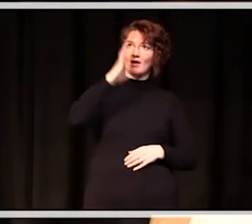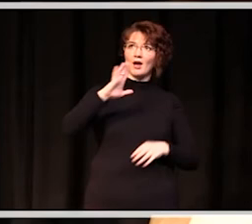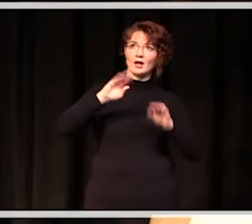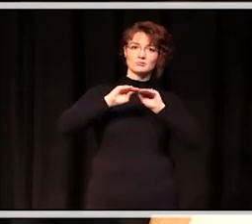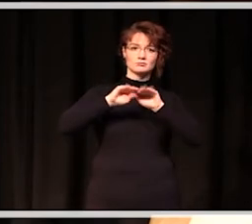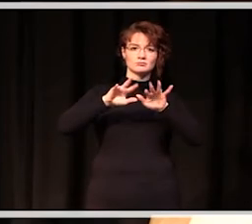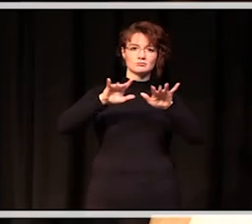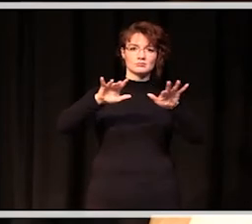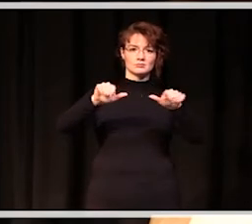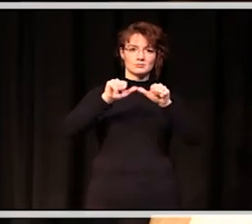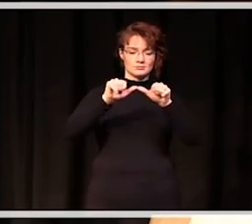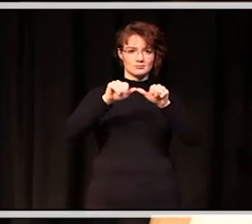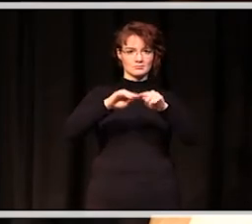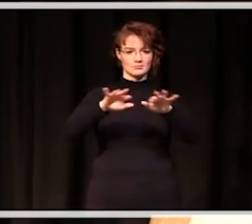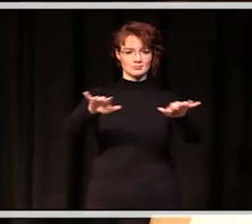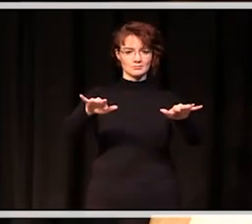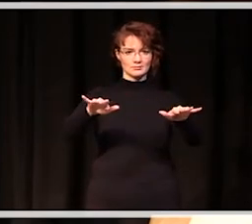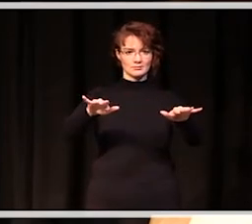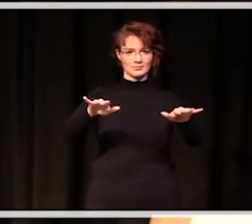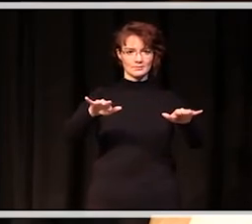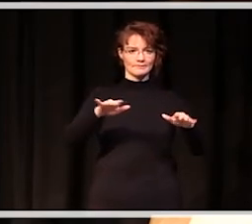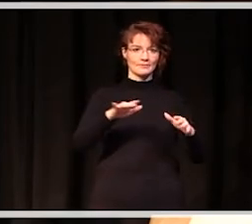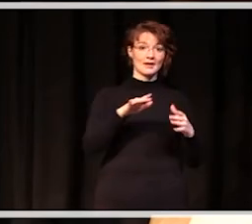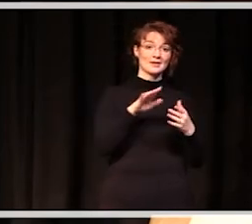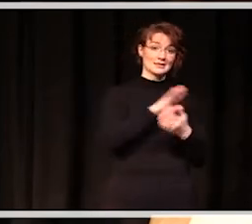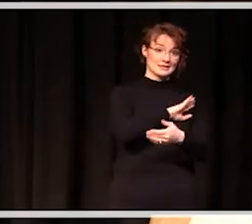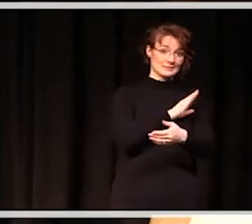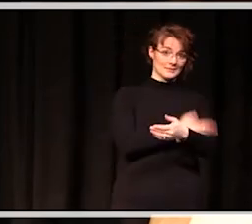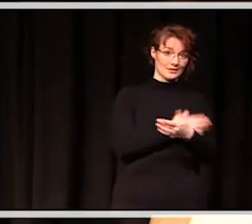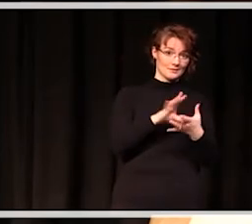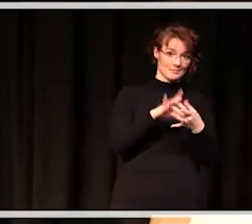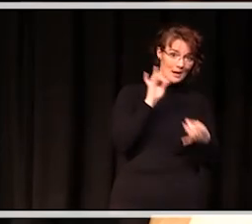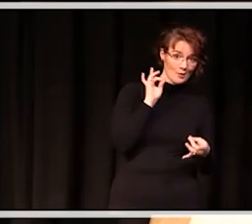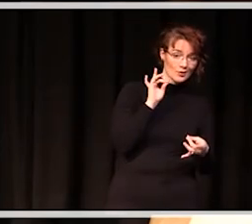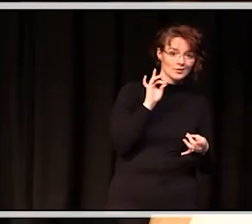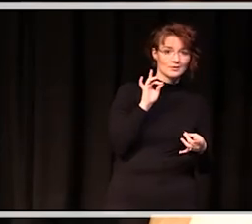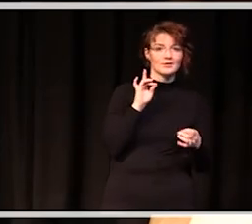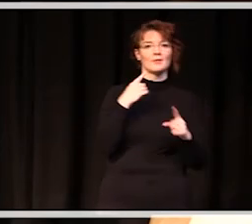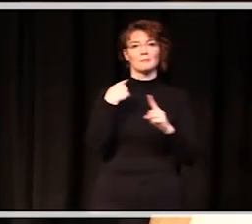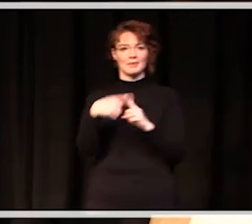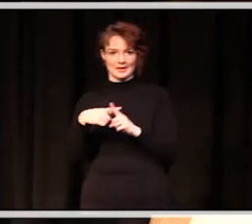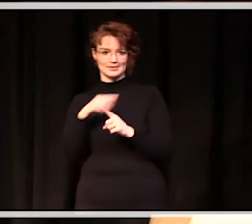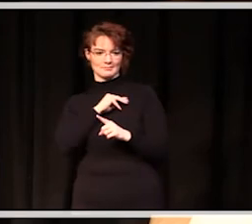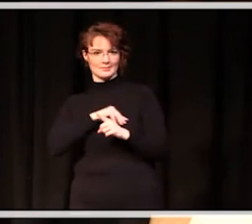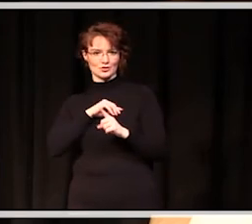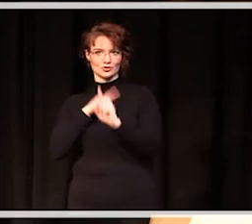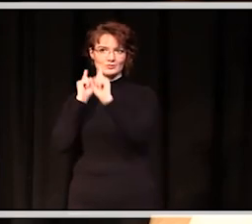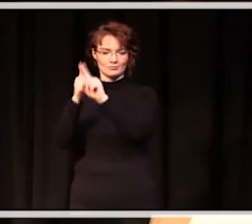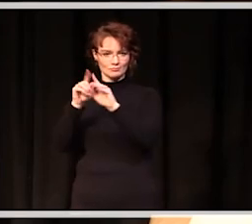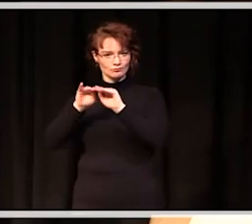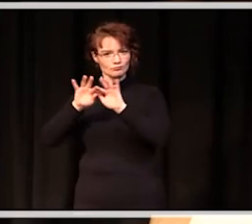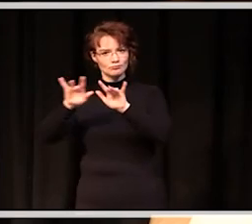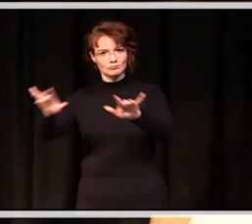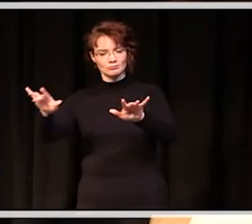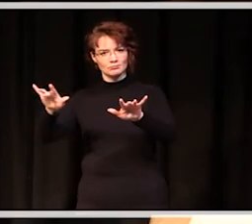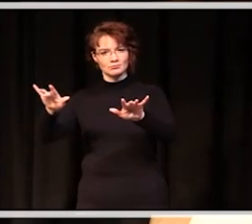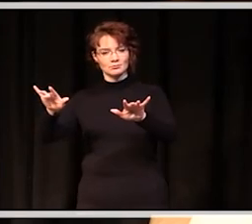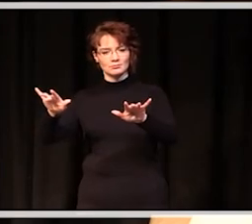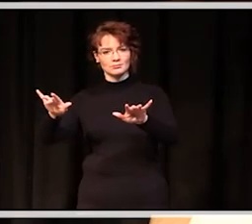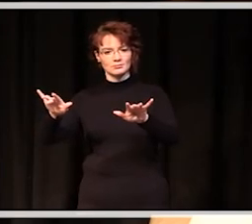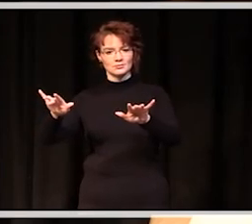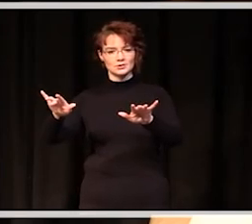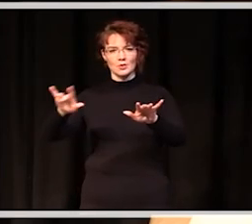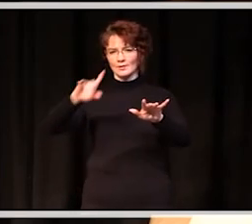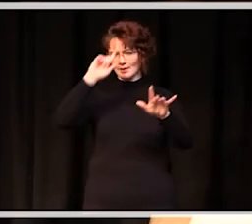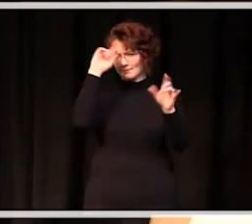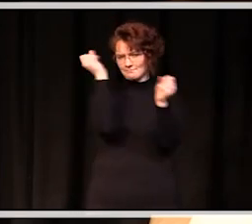friends, it was the deeper life combined with the missional life. Now imagine this.